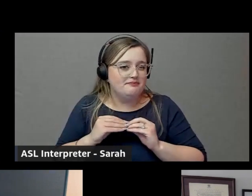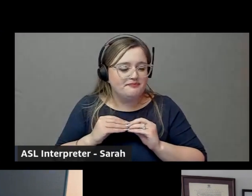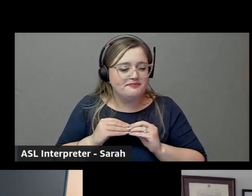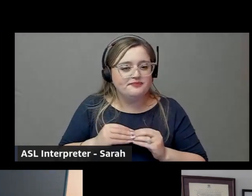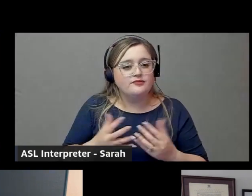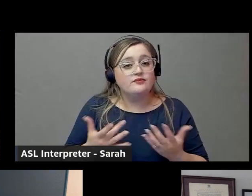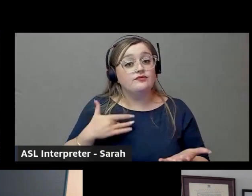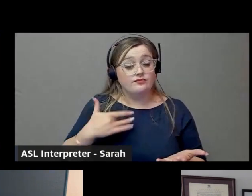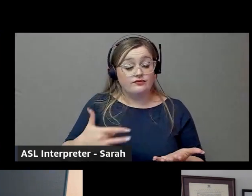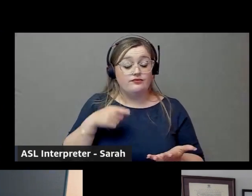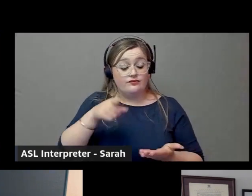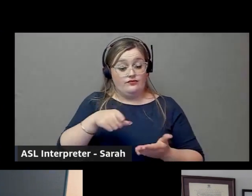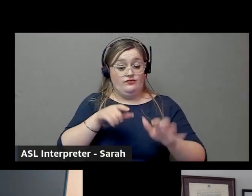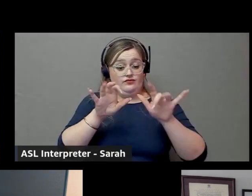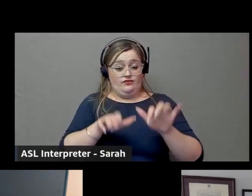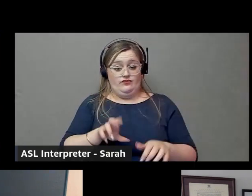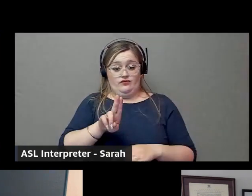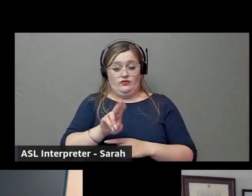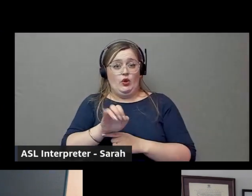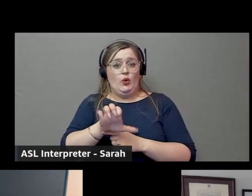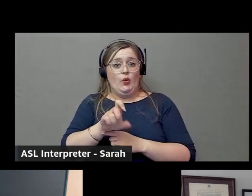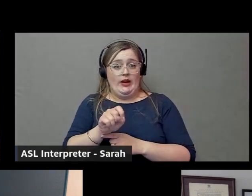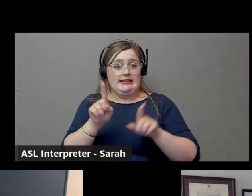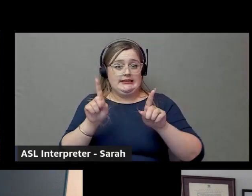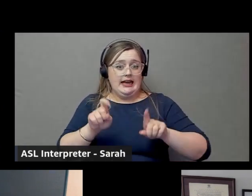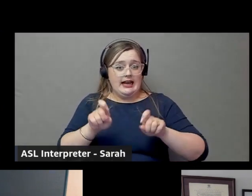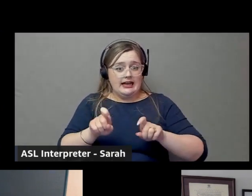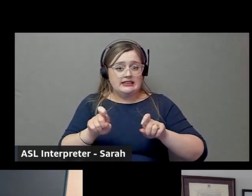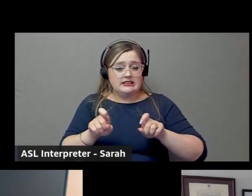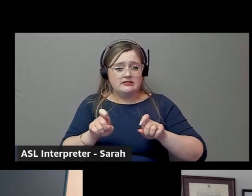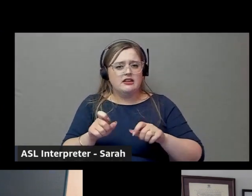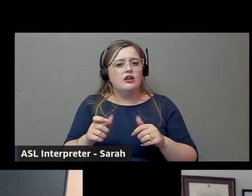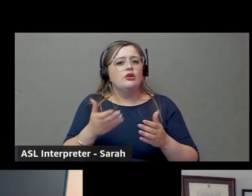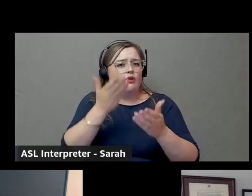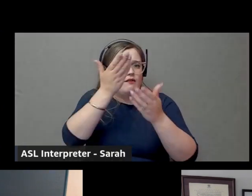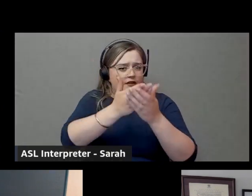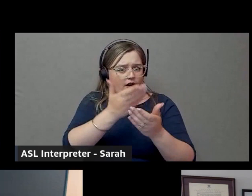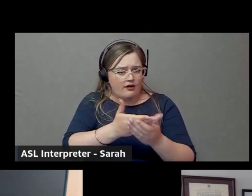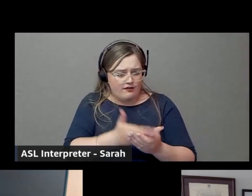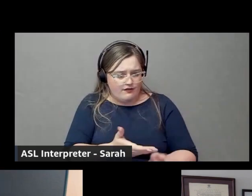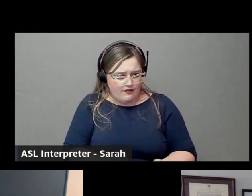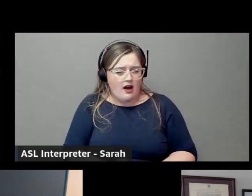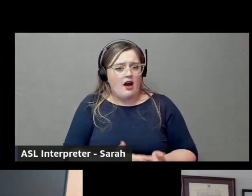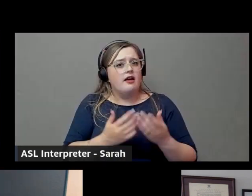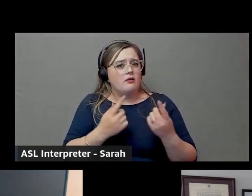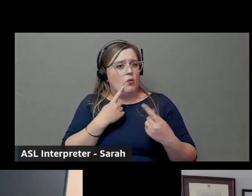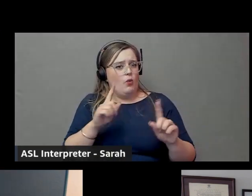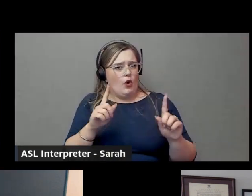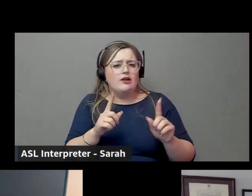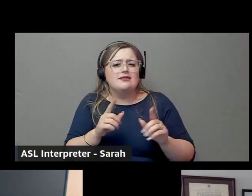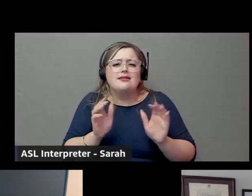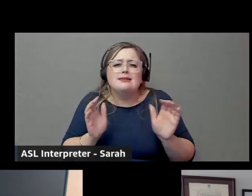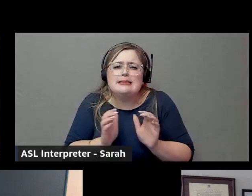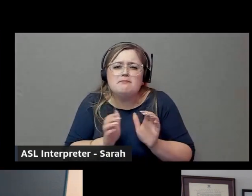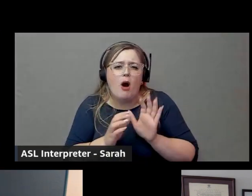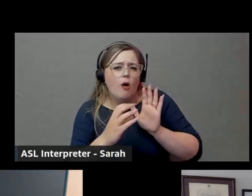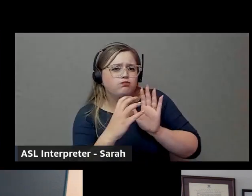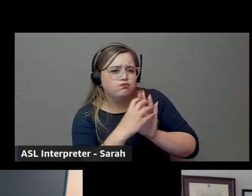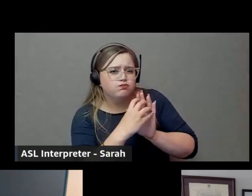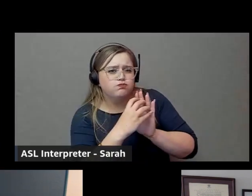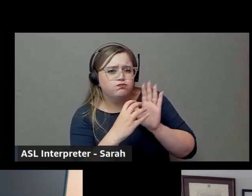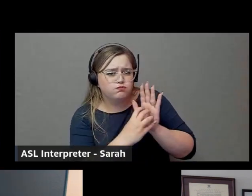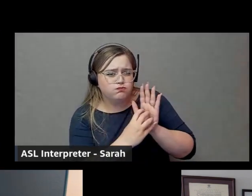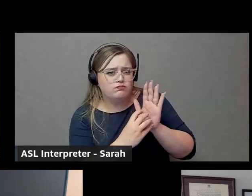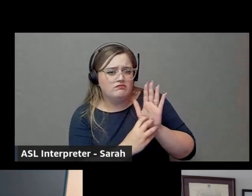when you're writing unit tests, you're verifying that things work as you think they should in small chunks. When you're doing